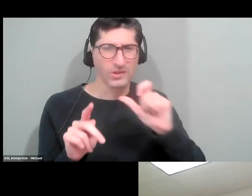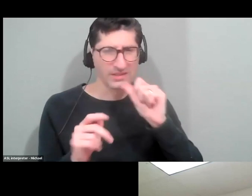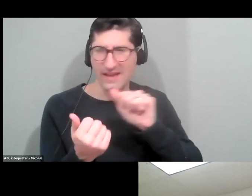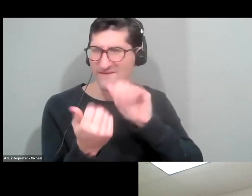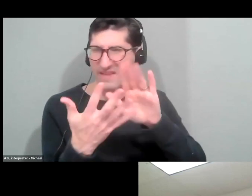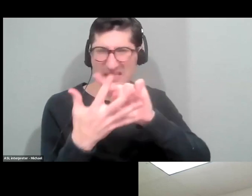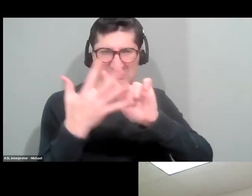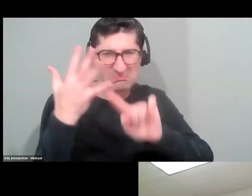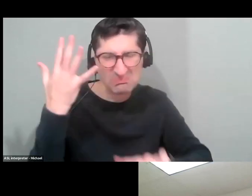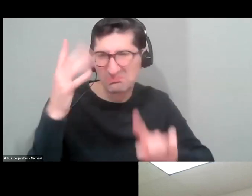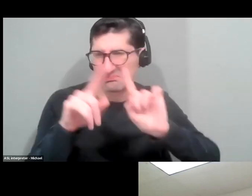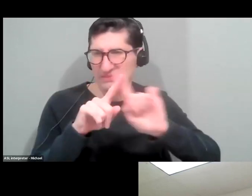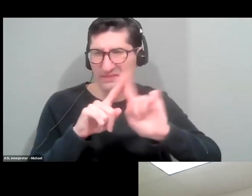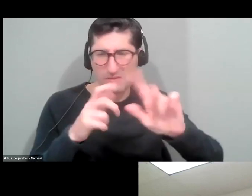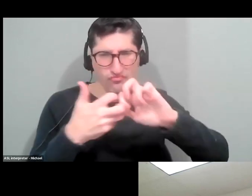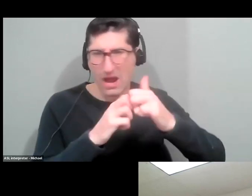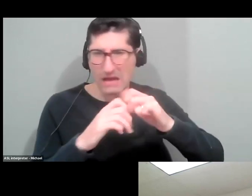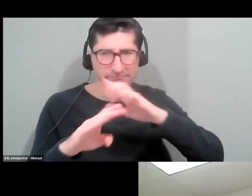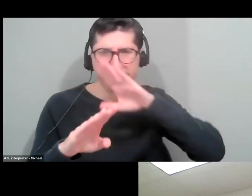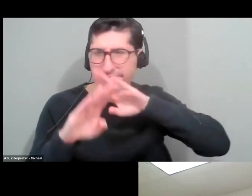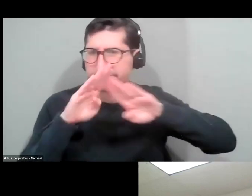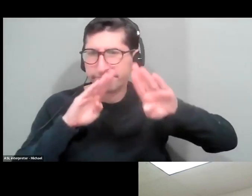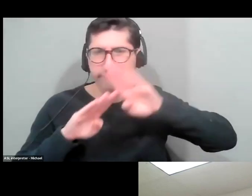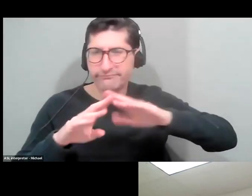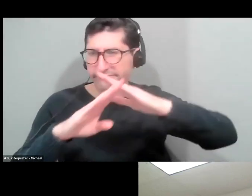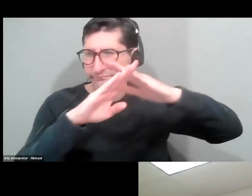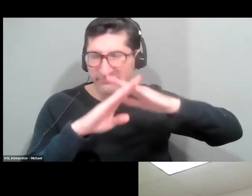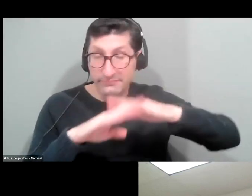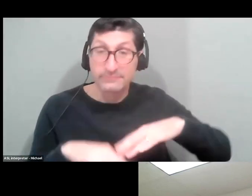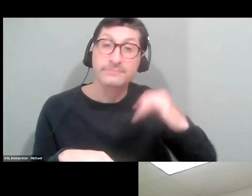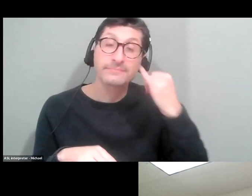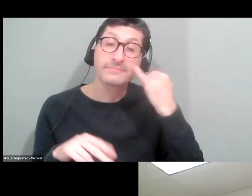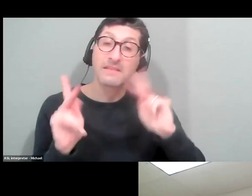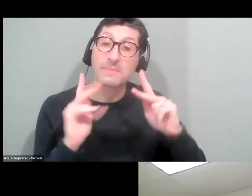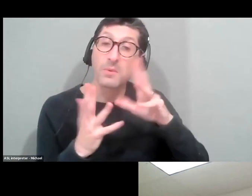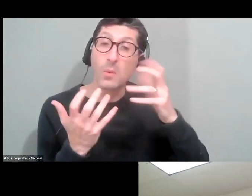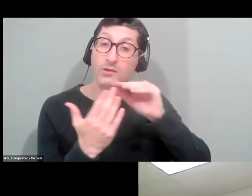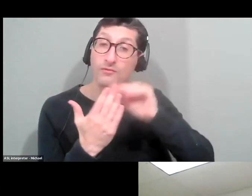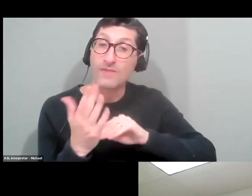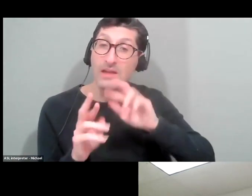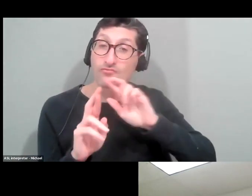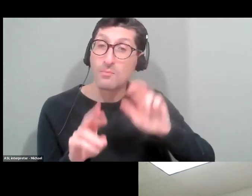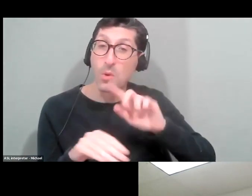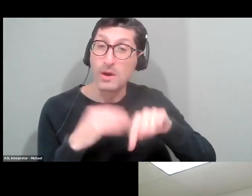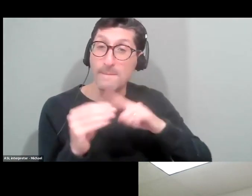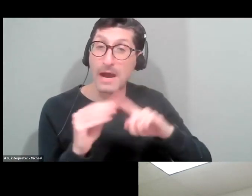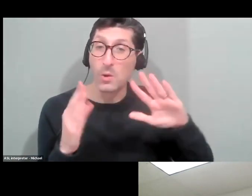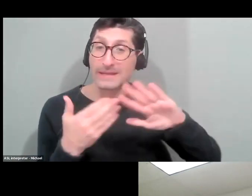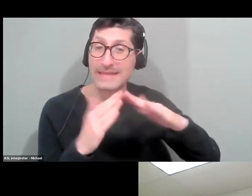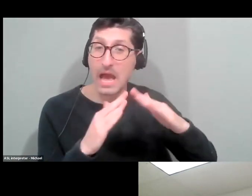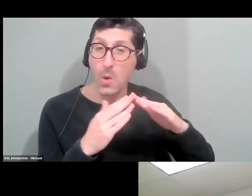these sorts of issues. Hopefully, if people do want to fill out a report on a town meeting that they've had, they're more than welcome